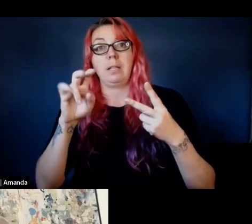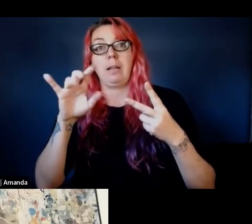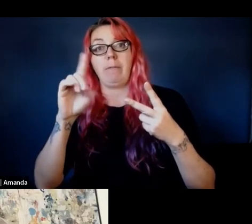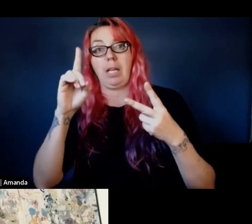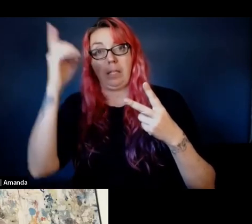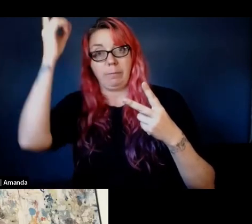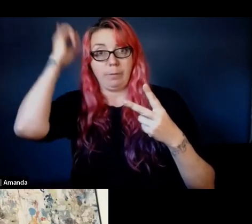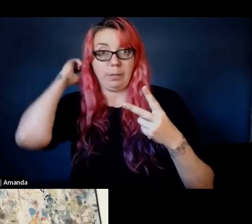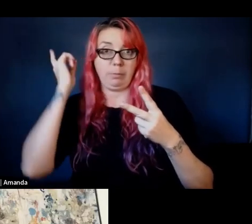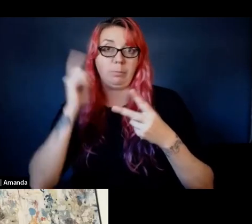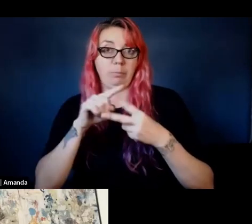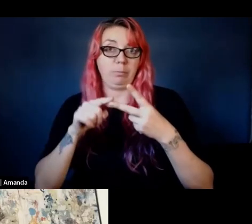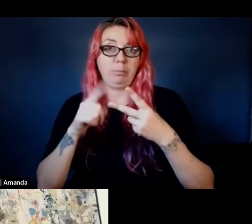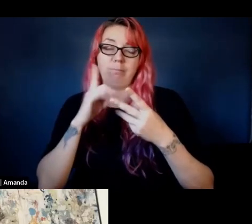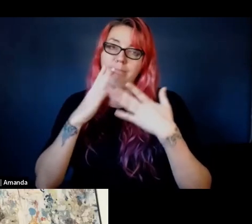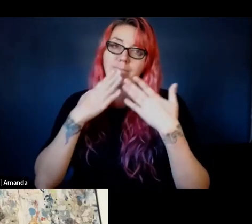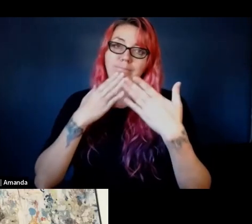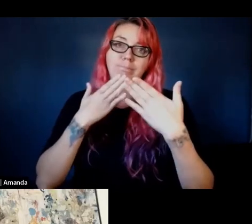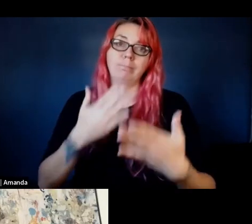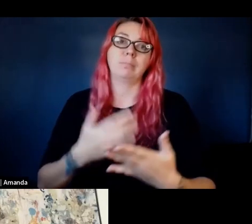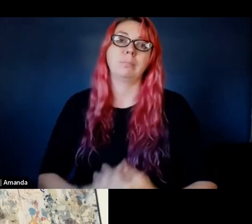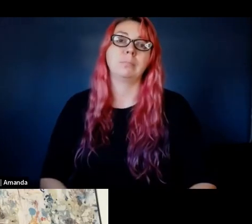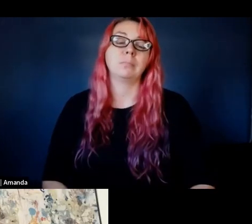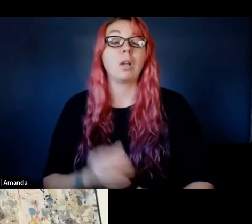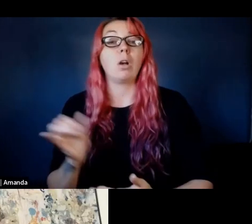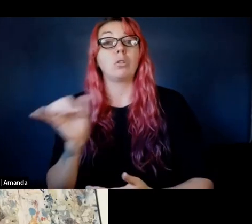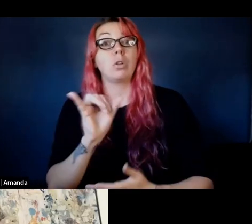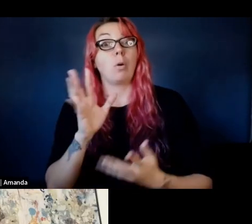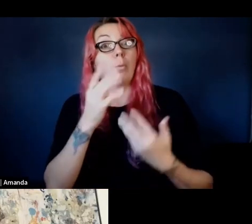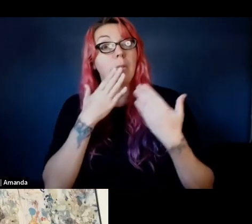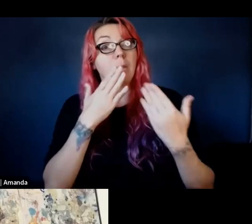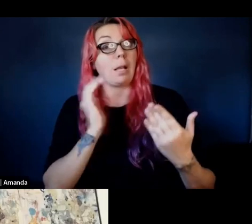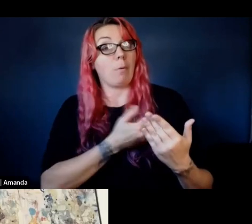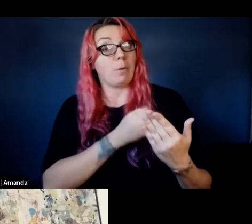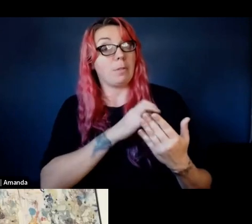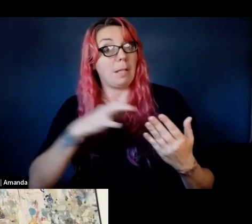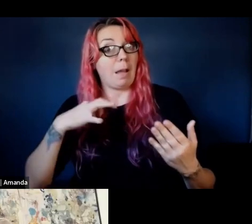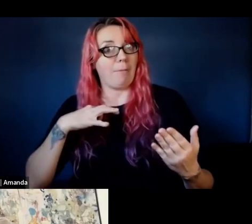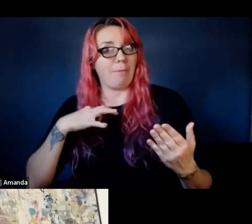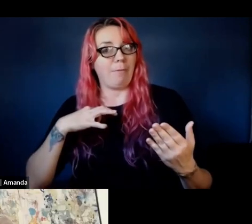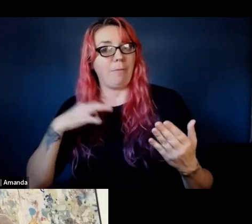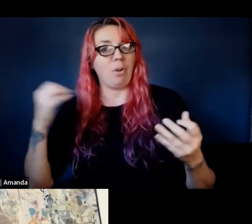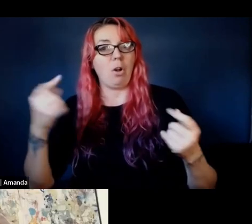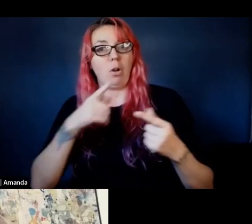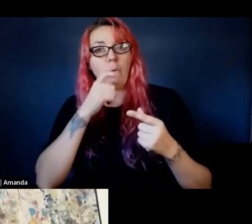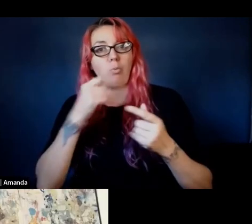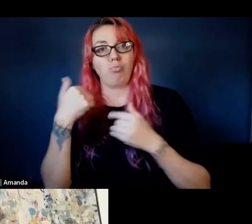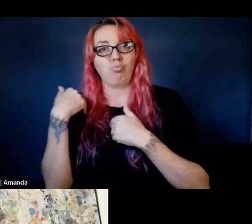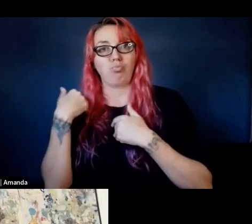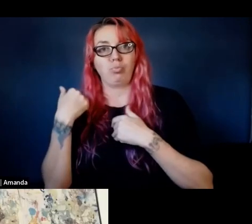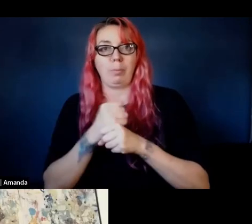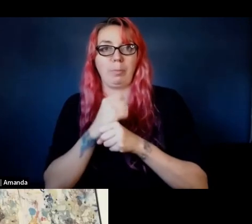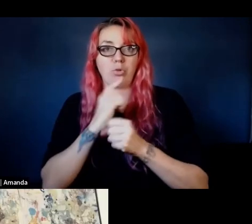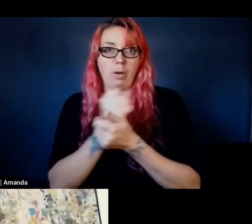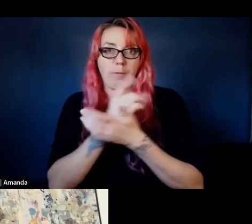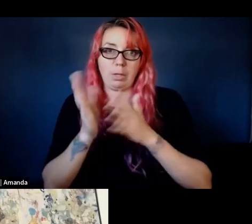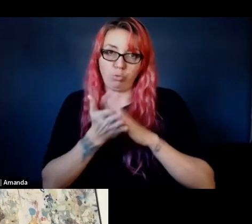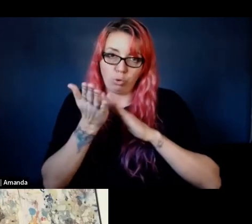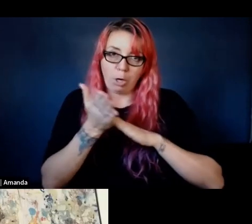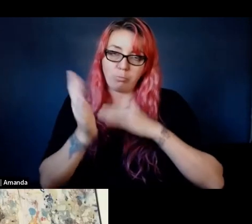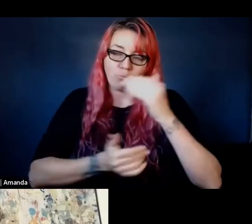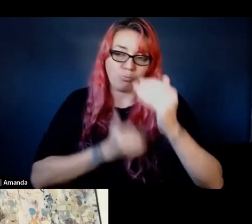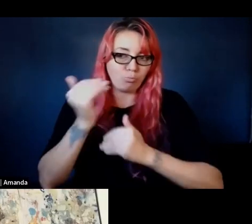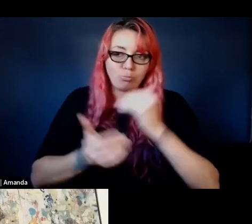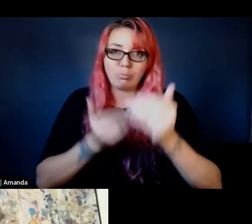help today. And I want to thank our staff in the background for keeping things together behind